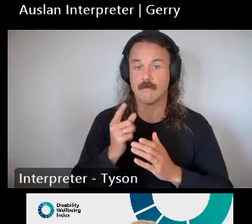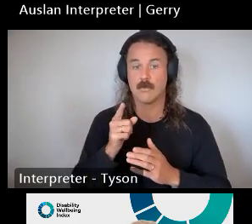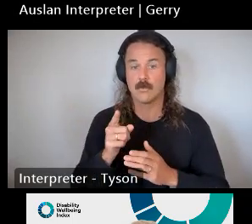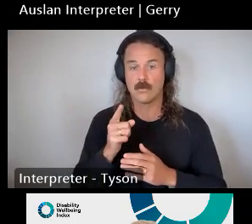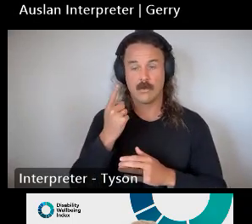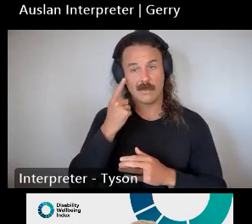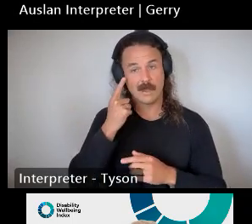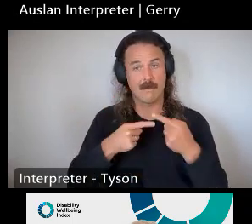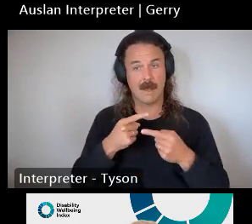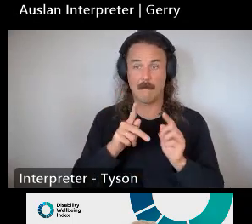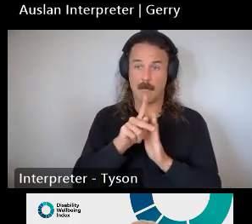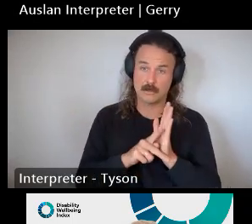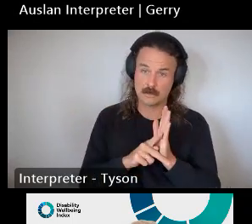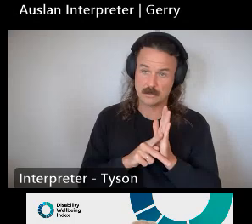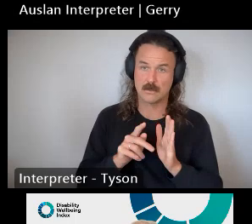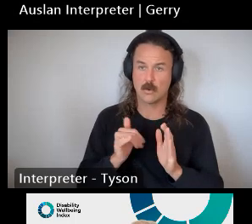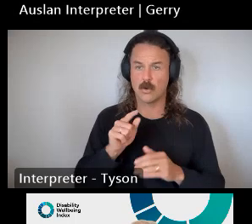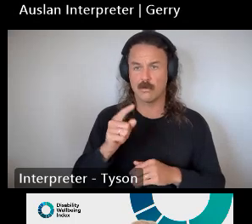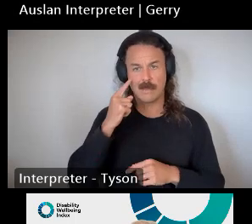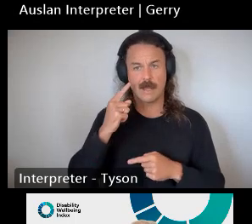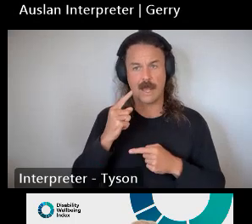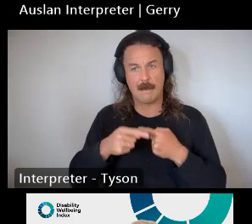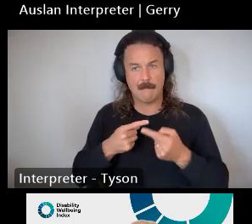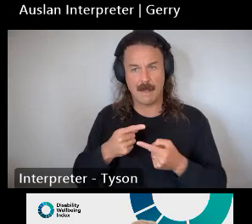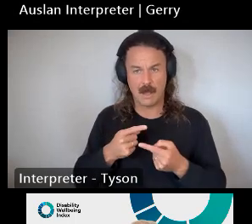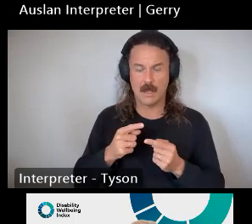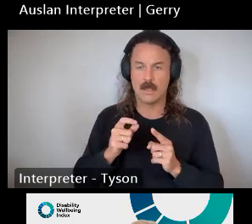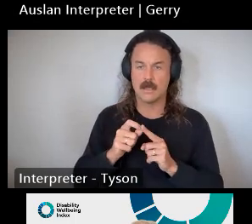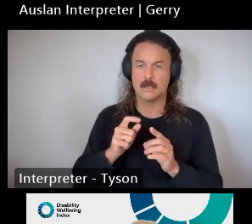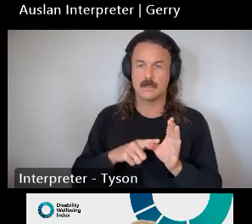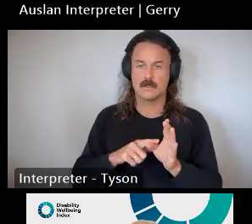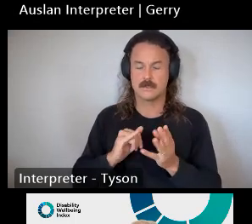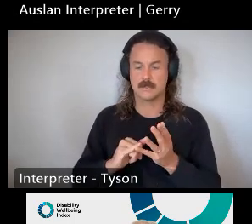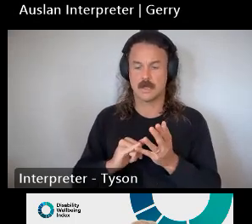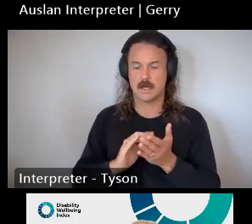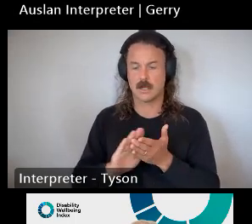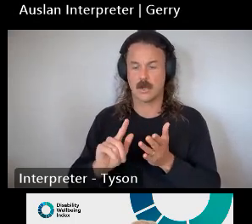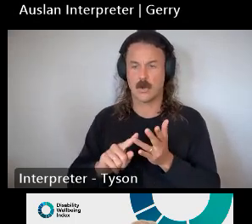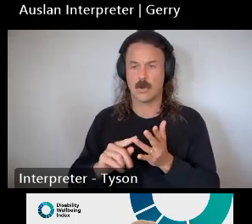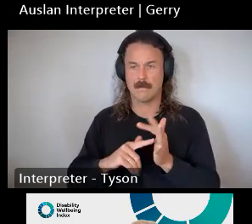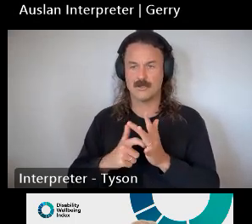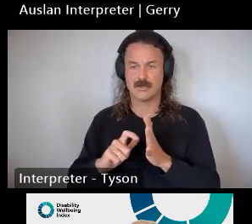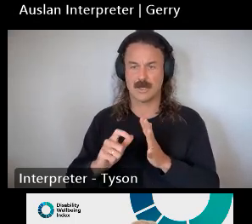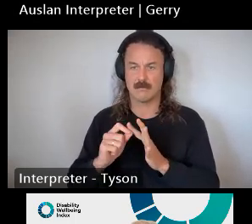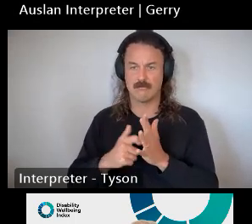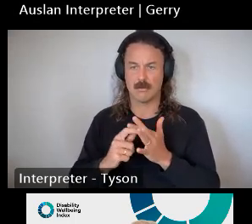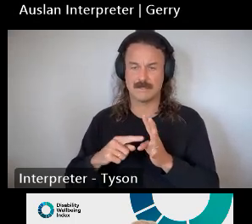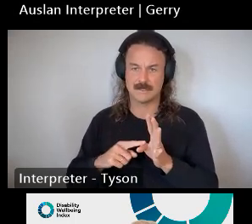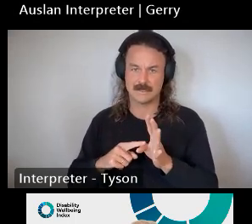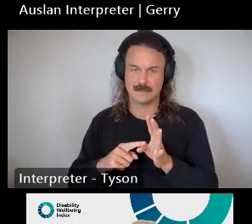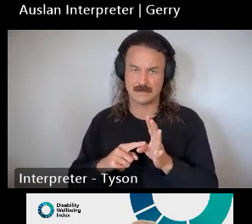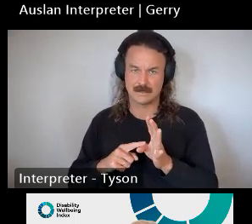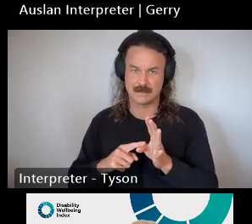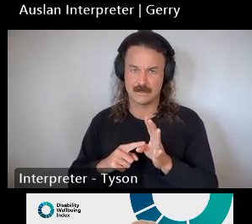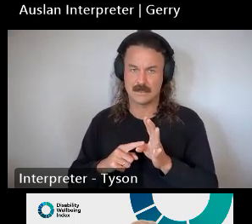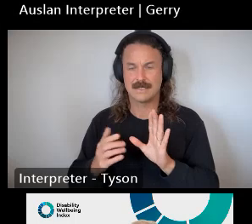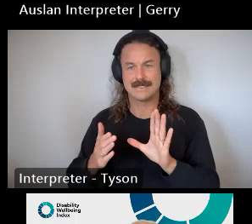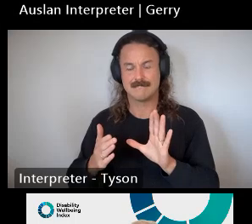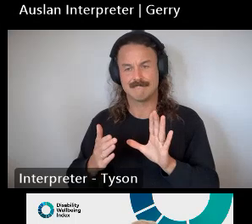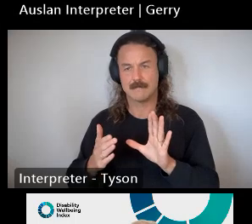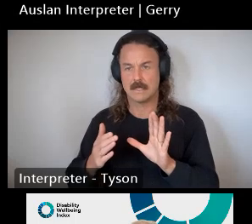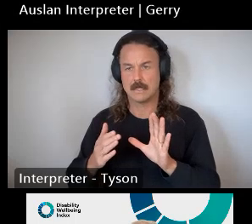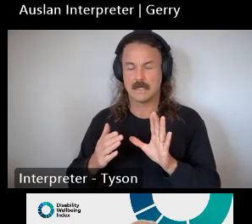as importance, it was one of the items that people likely to rate as not important as